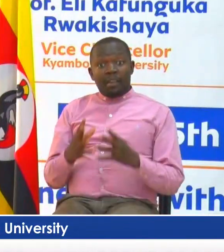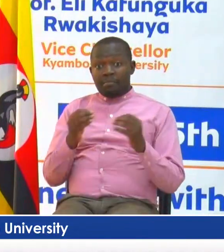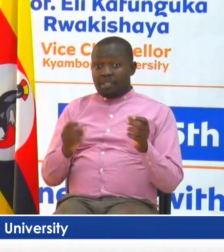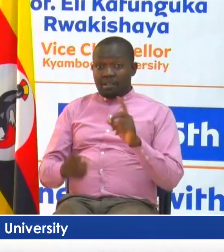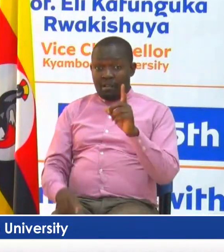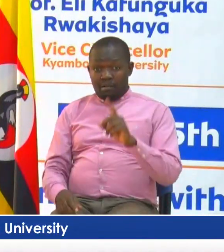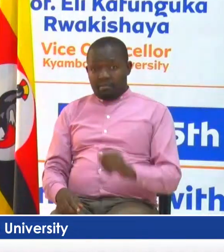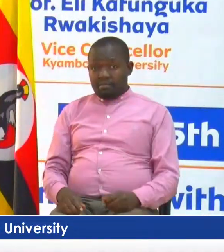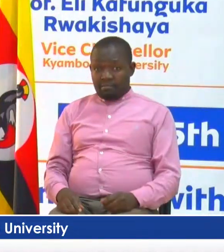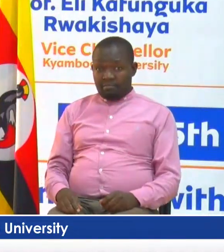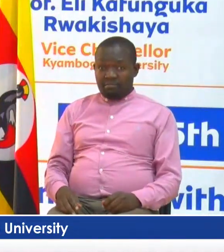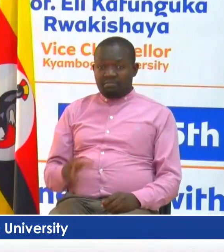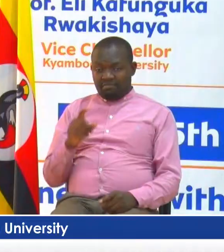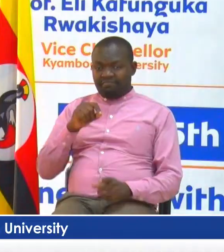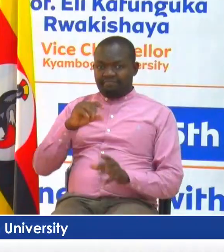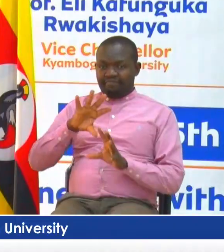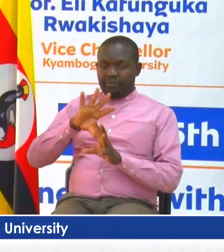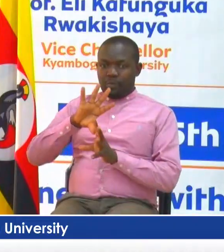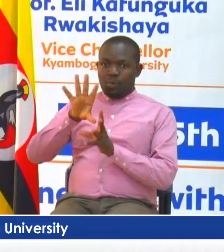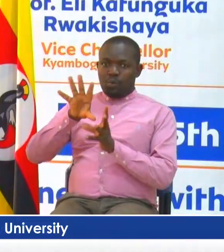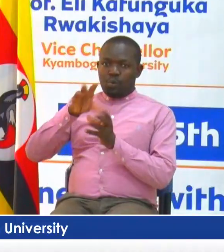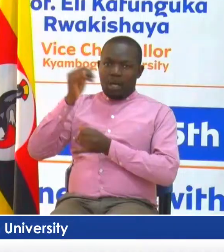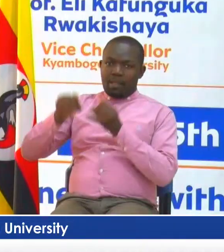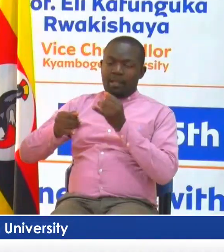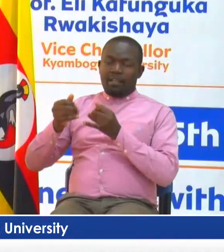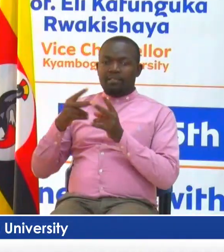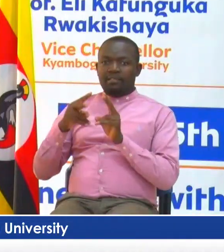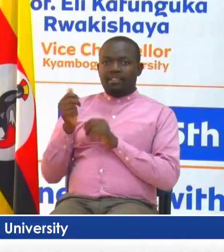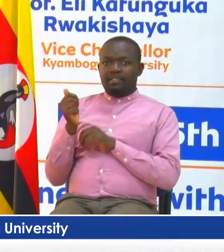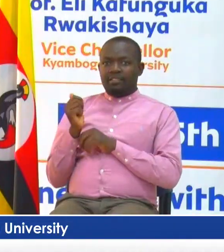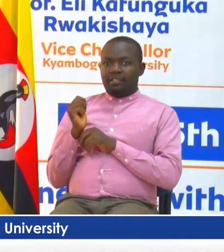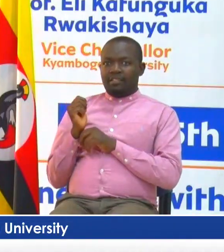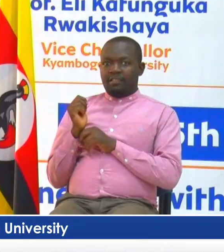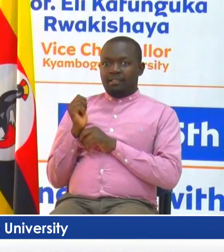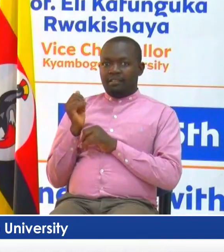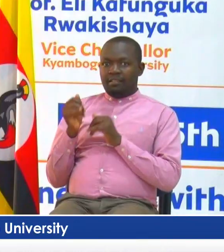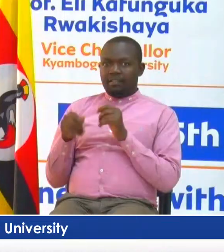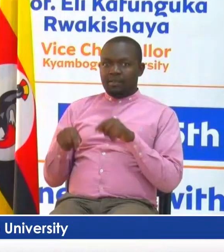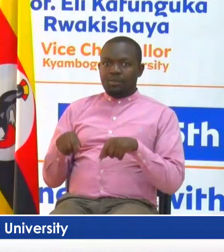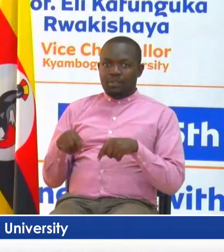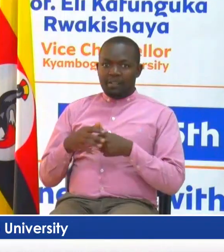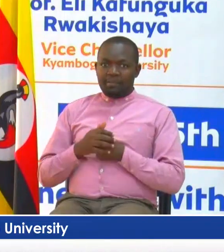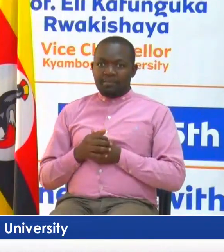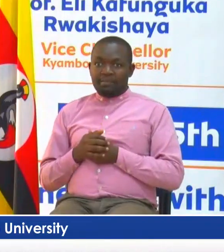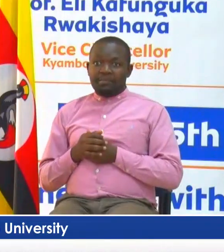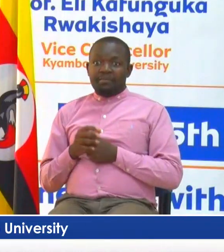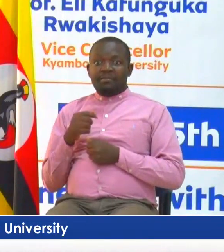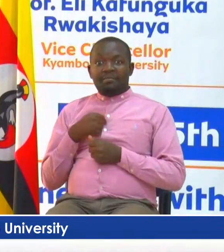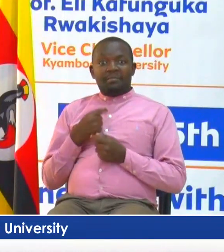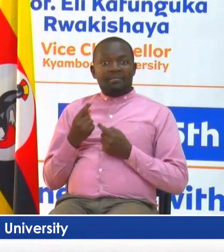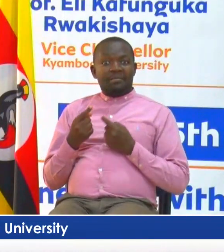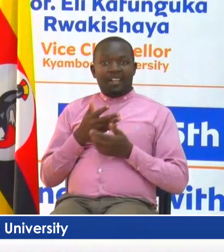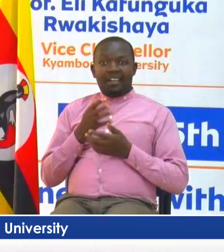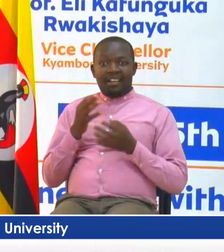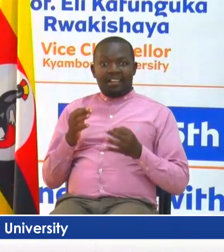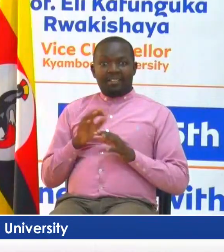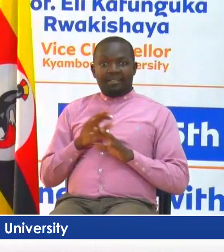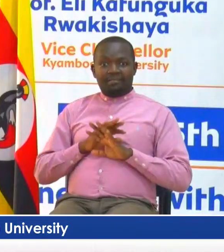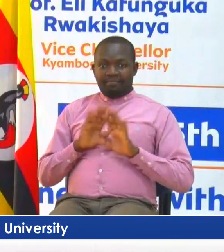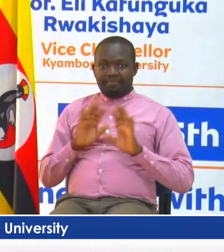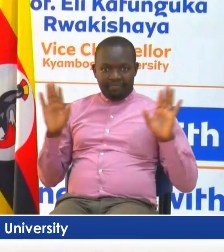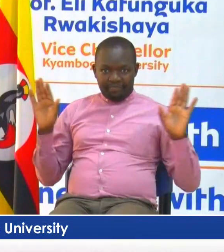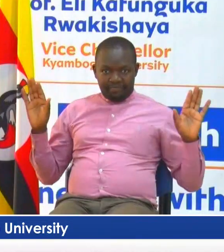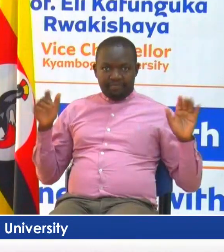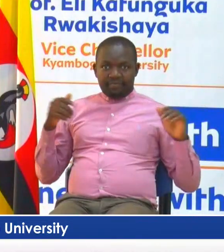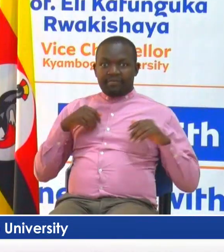things to crown the International Day that started yesterday and is ending today. I am not going to say anything more. I have finished